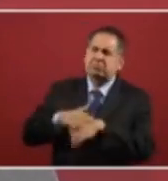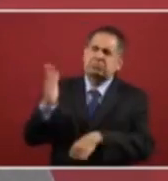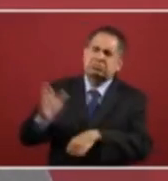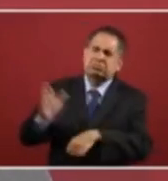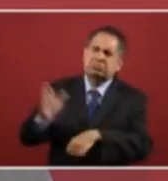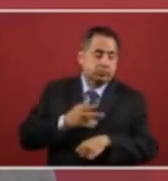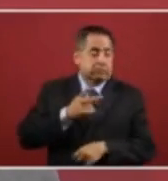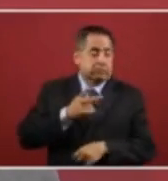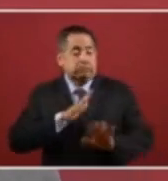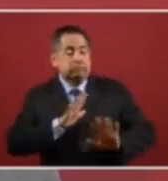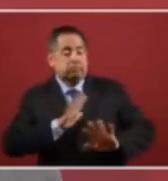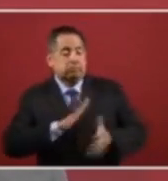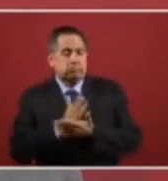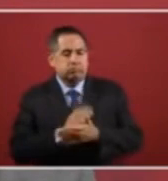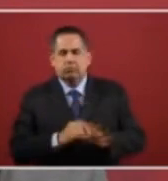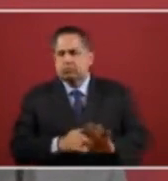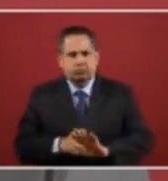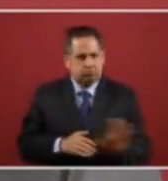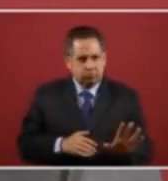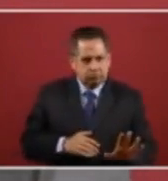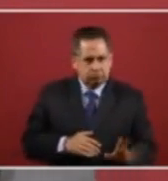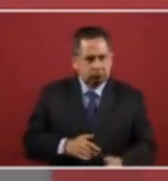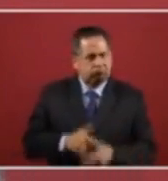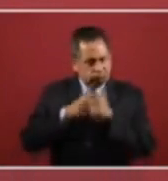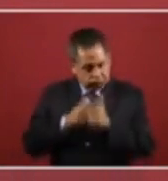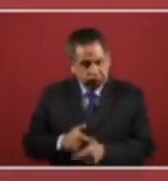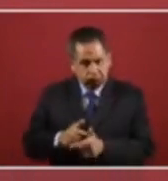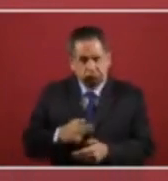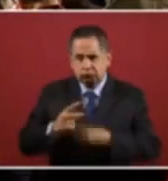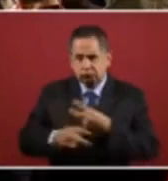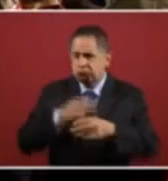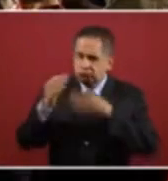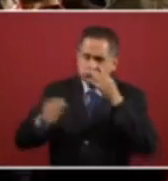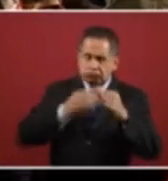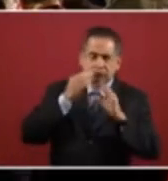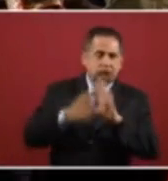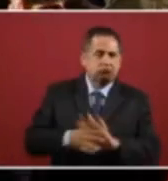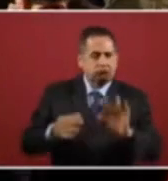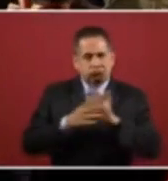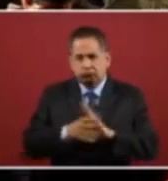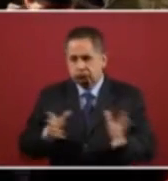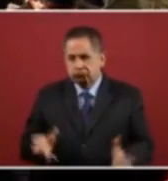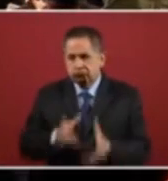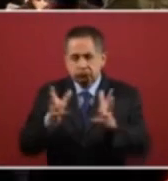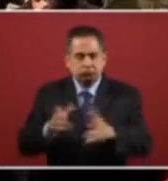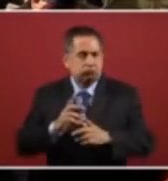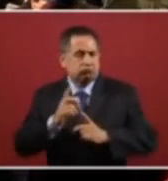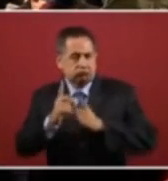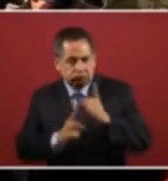Due to questioning, we're going to stop promoting this.